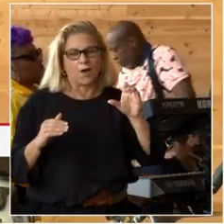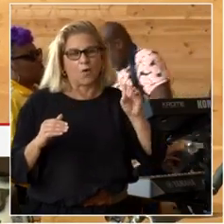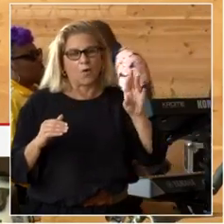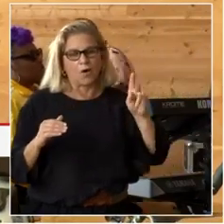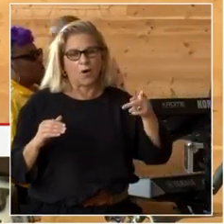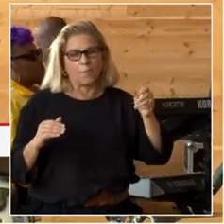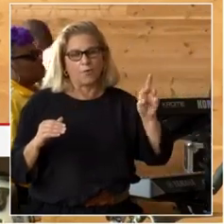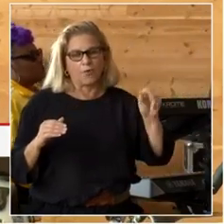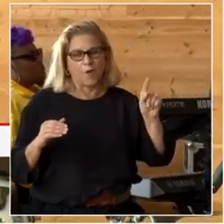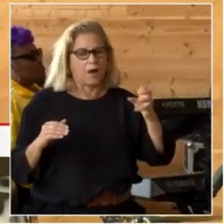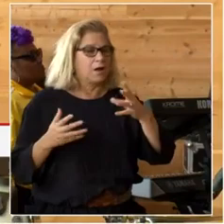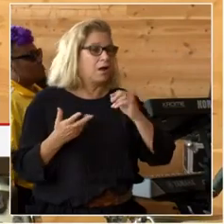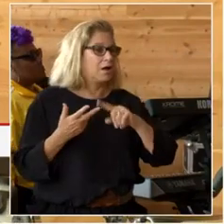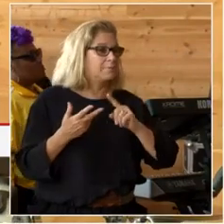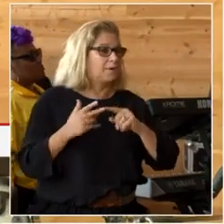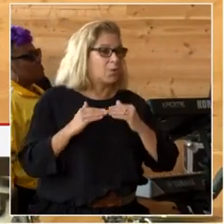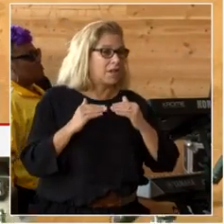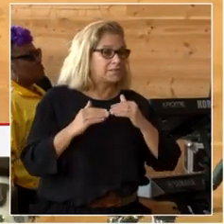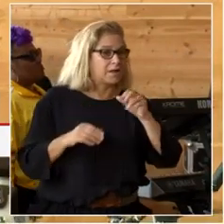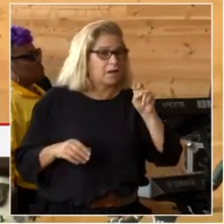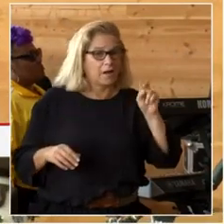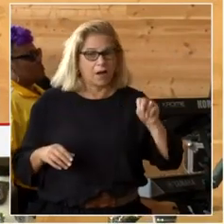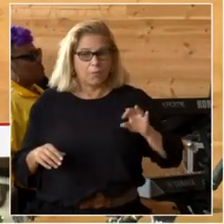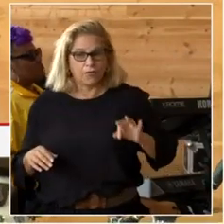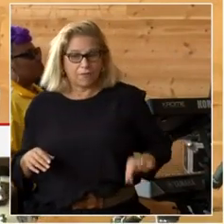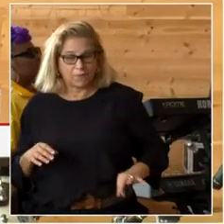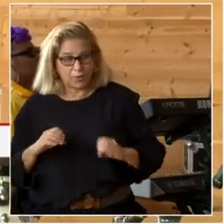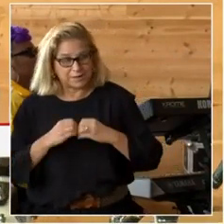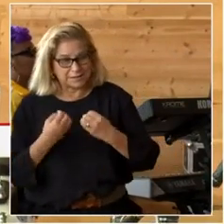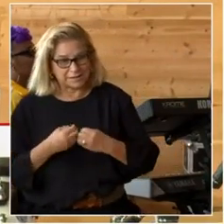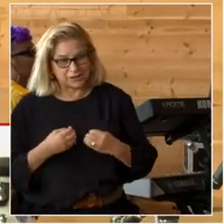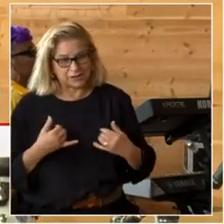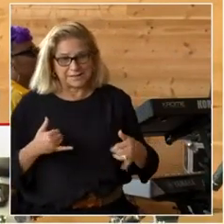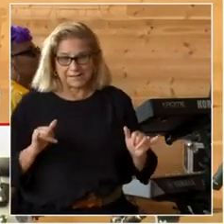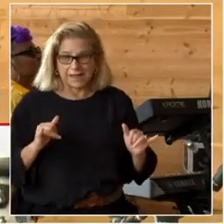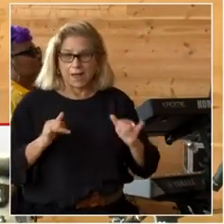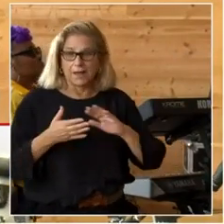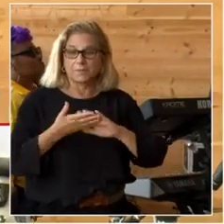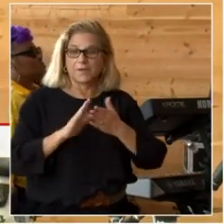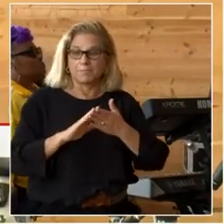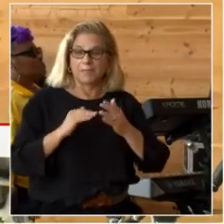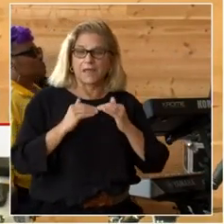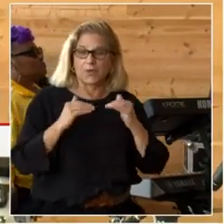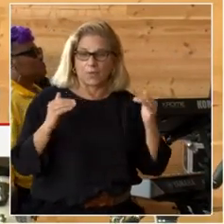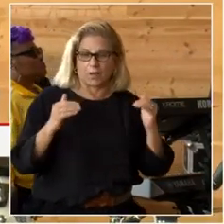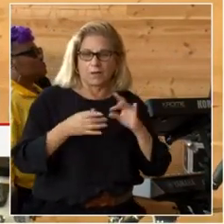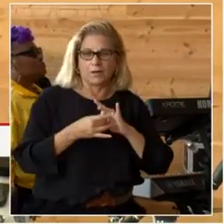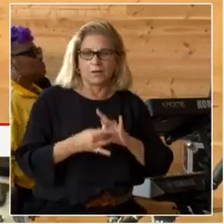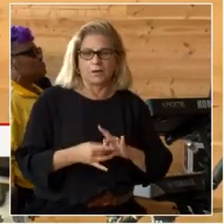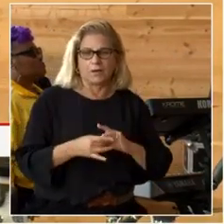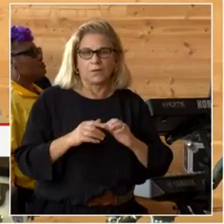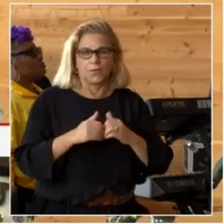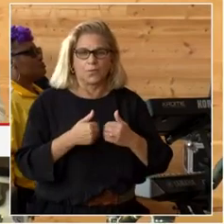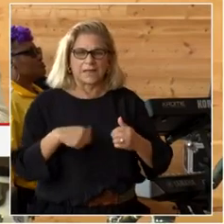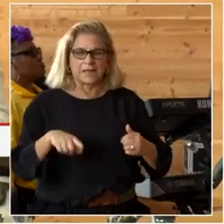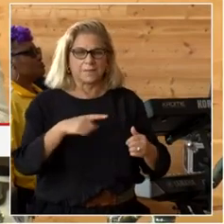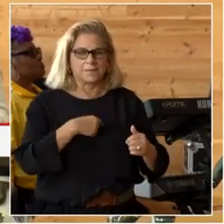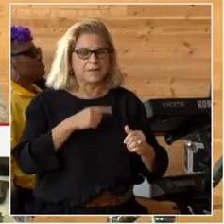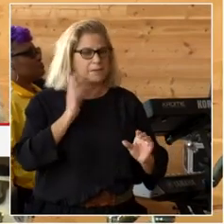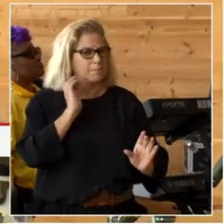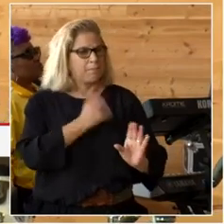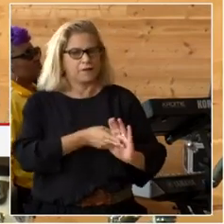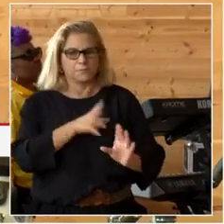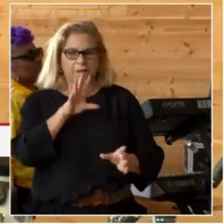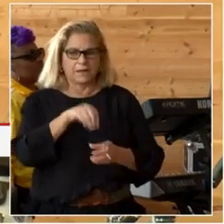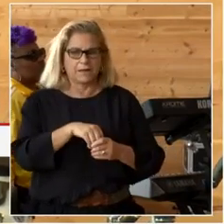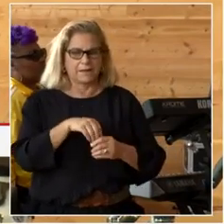nonprofit leadership, and to be equal when it comes to how we participate in the